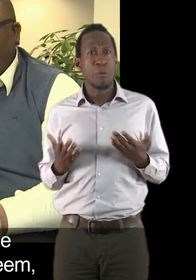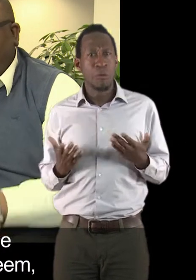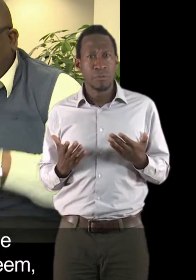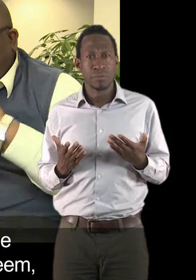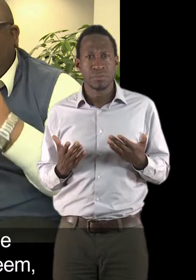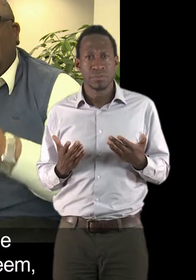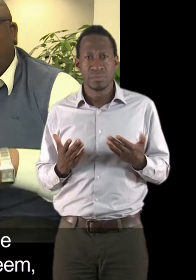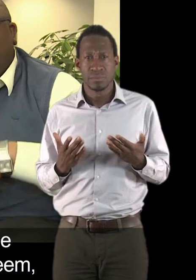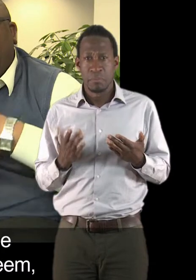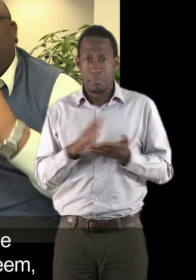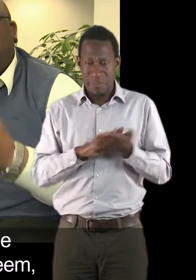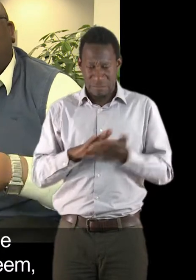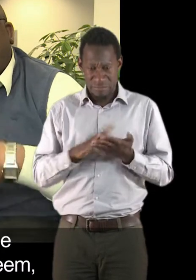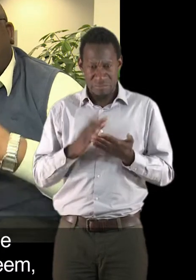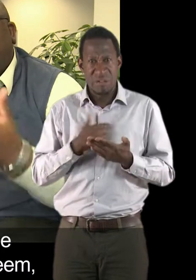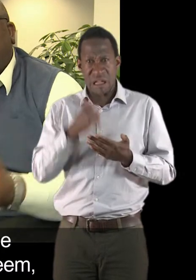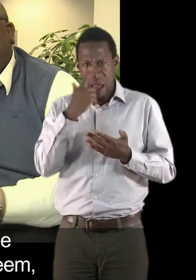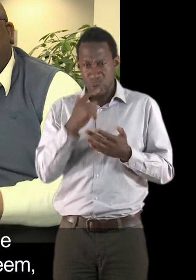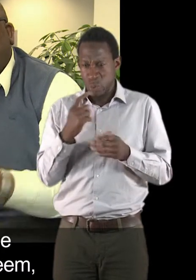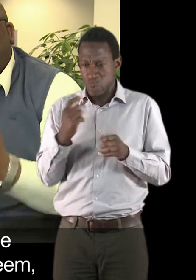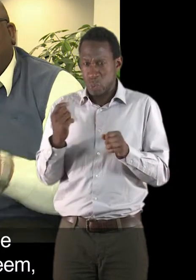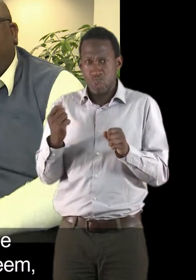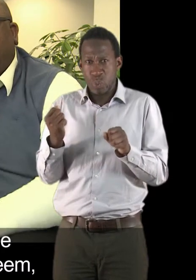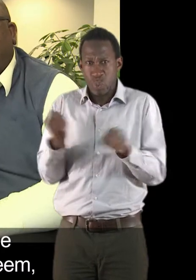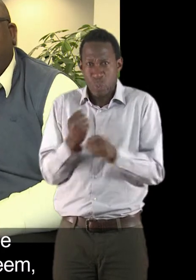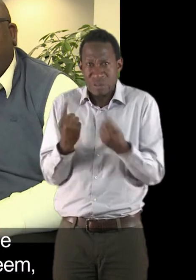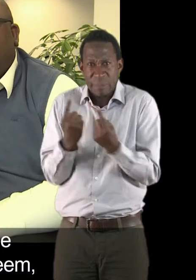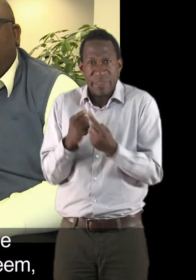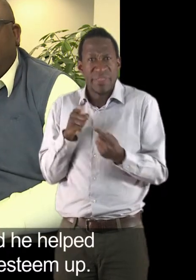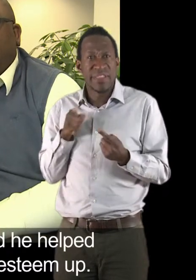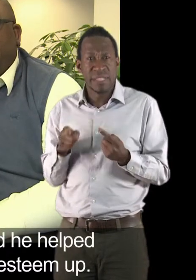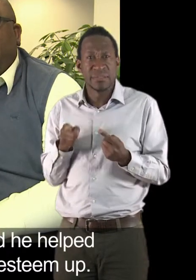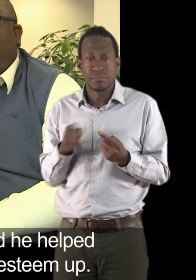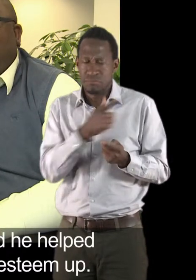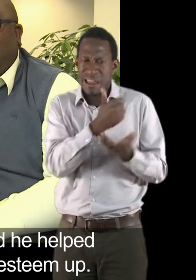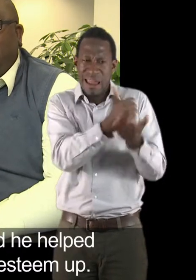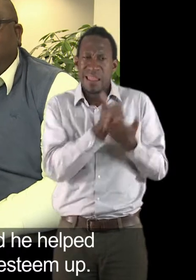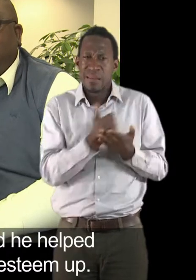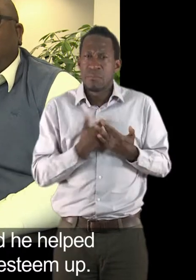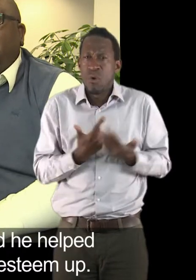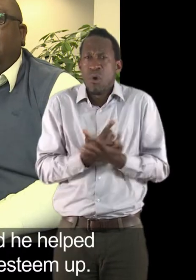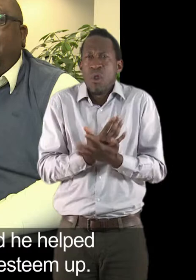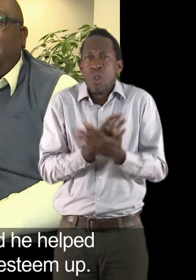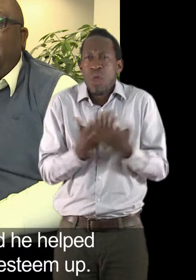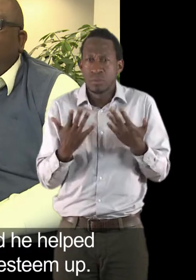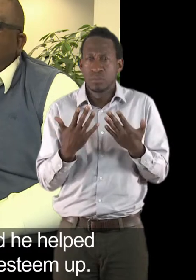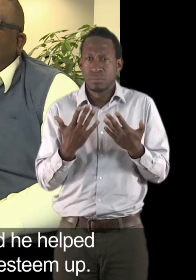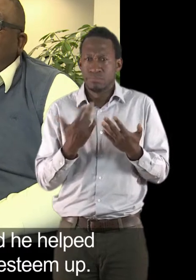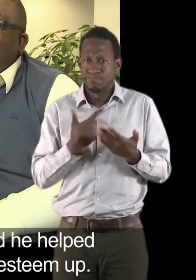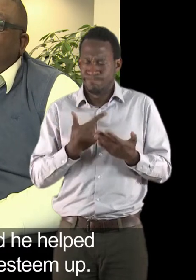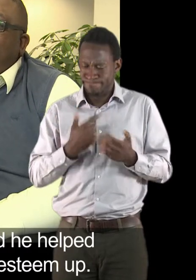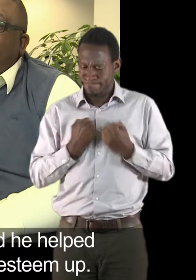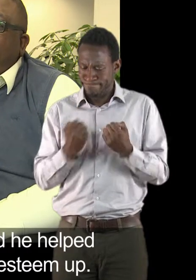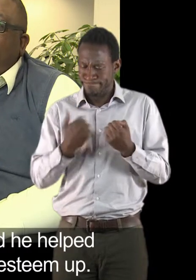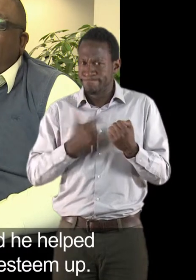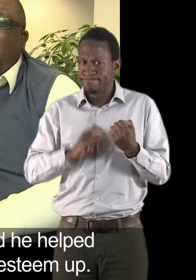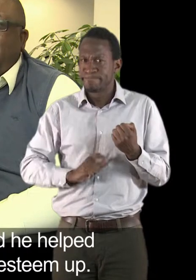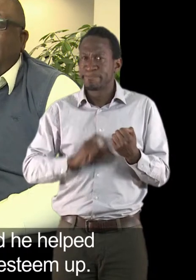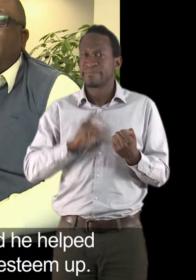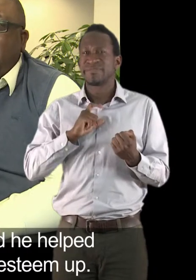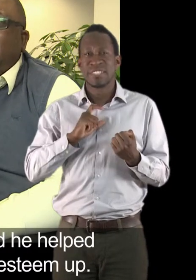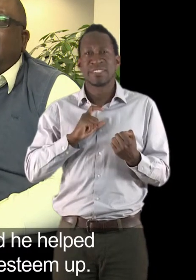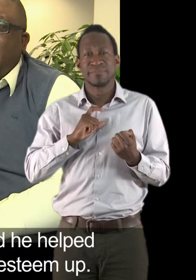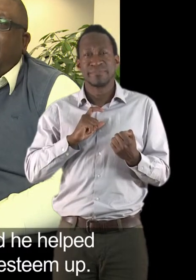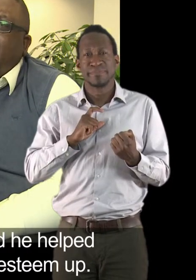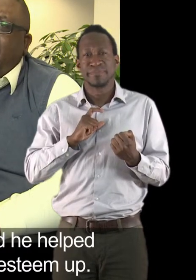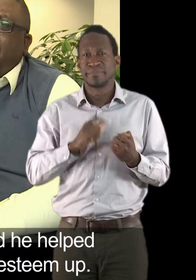he just gave me self-worth and self-esteem that I could do something, and he helped